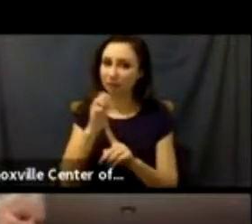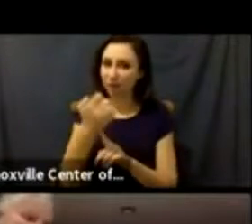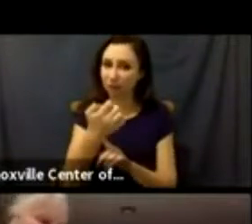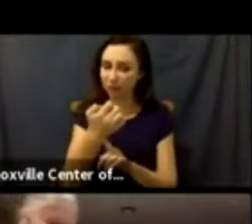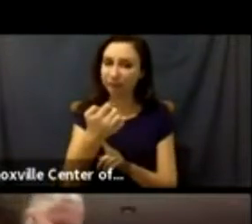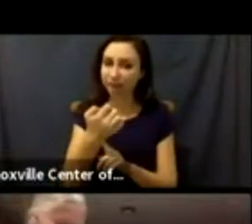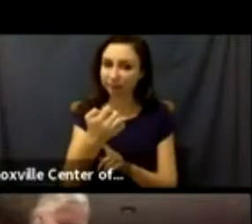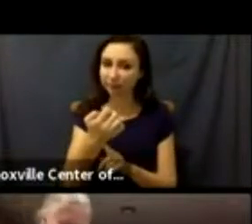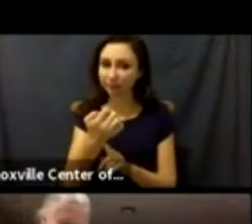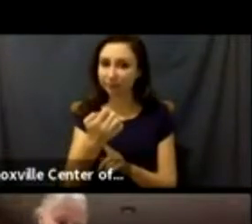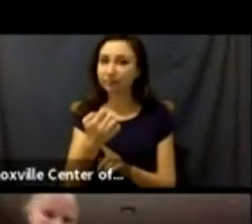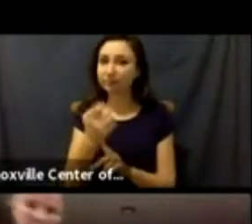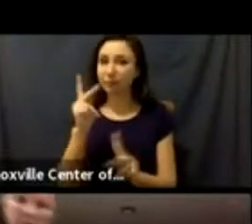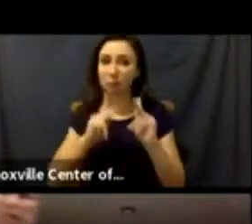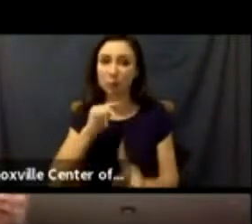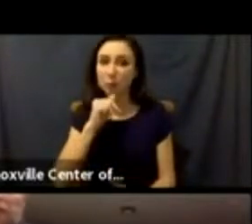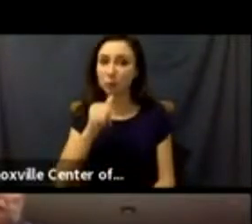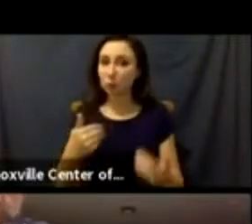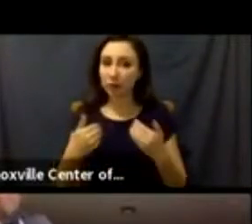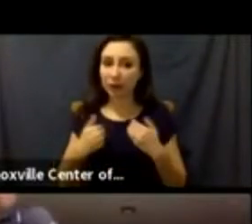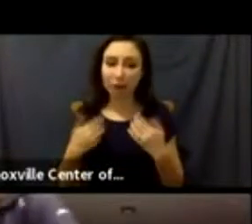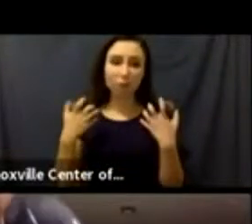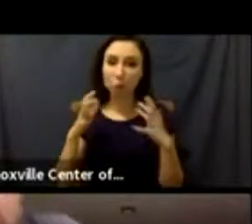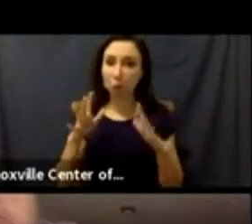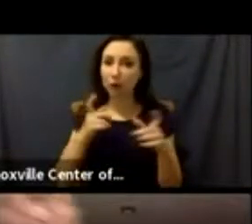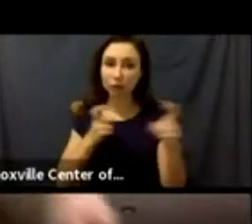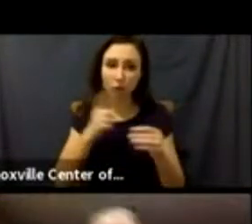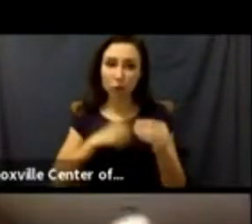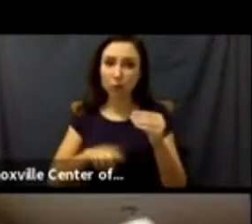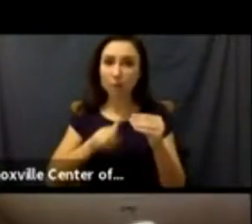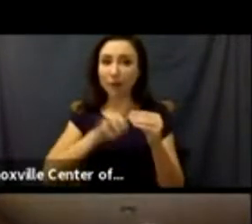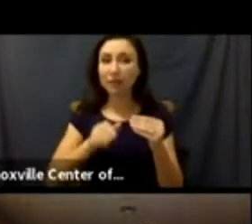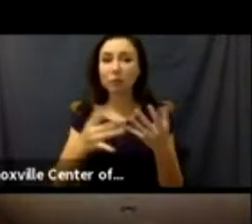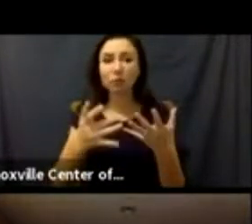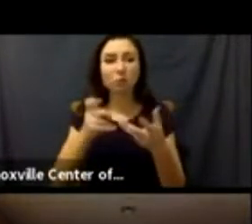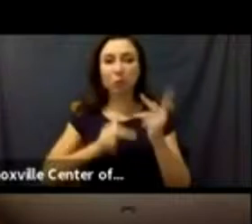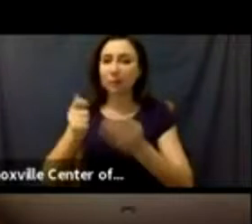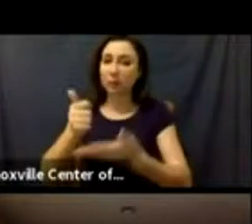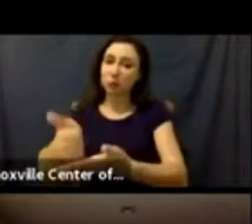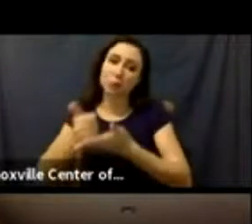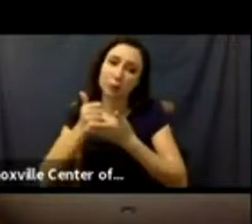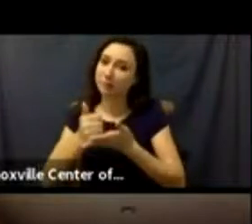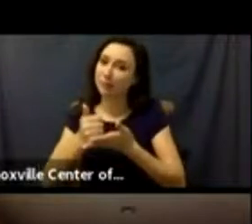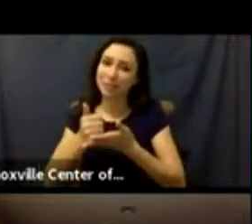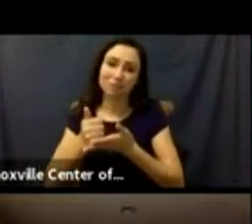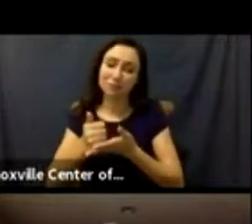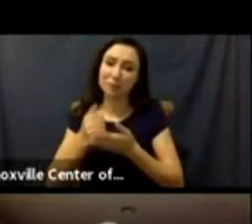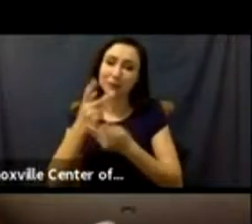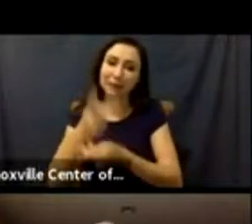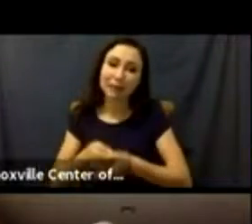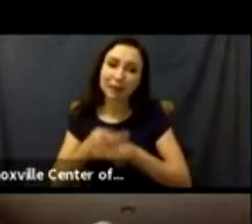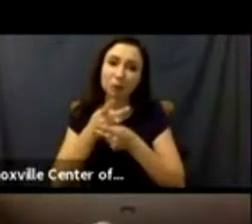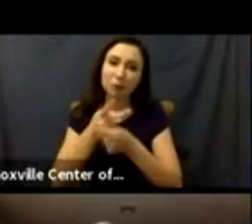and don't want control over that, but we want people to help us out. Just help us out. Yeah, help each other out.